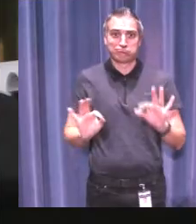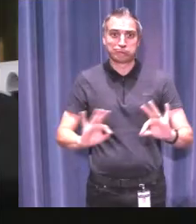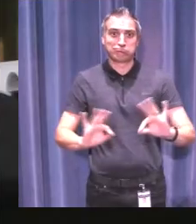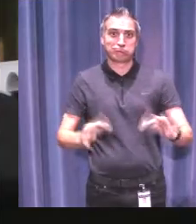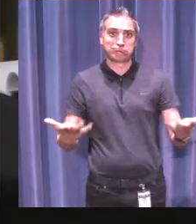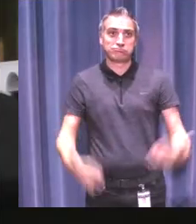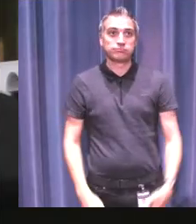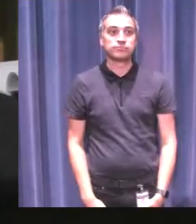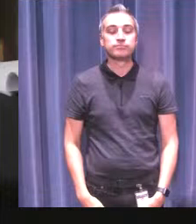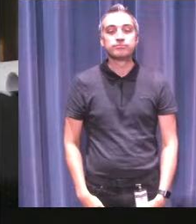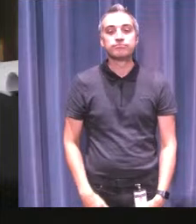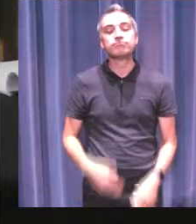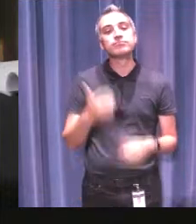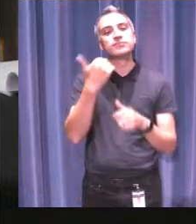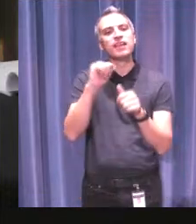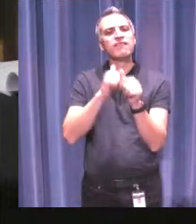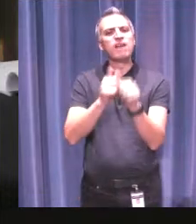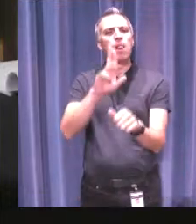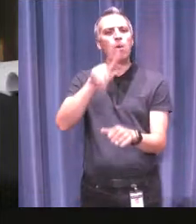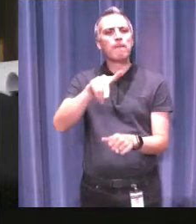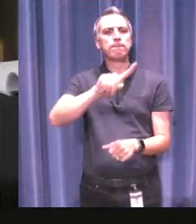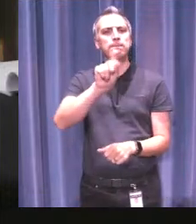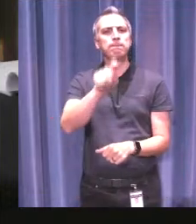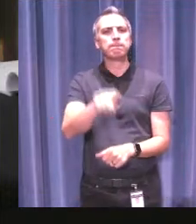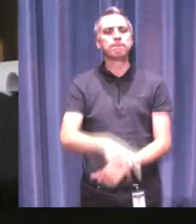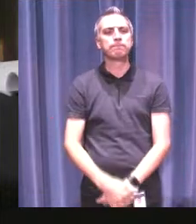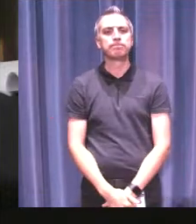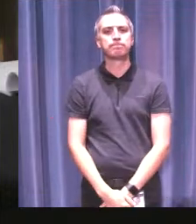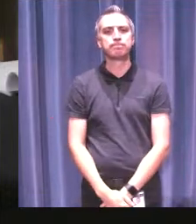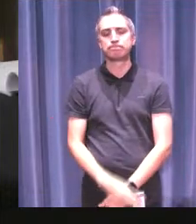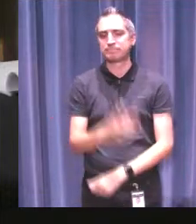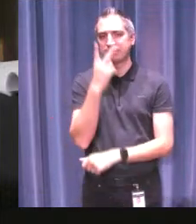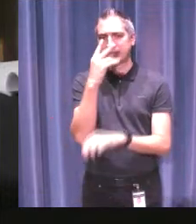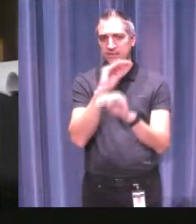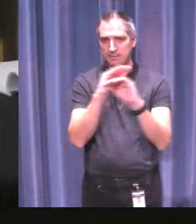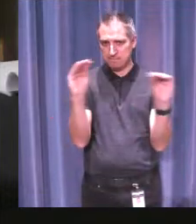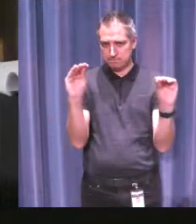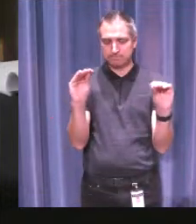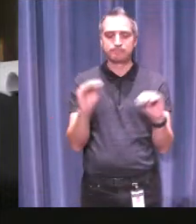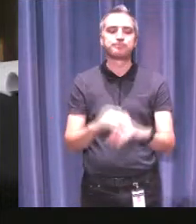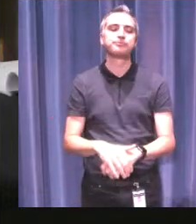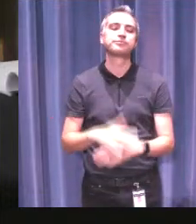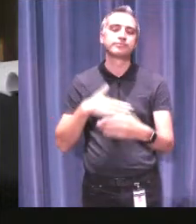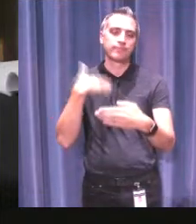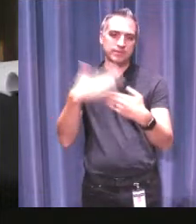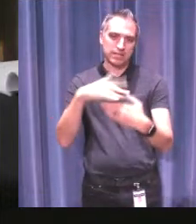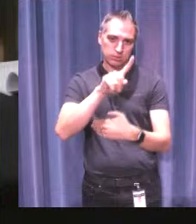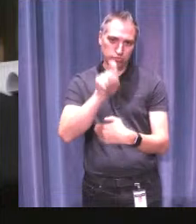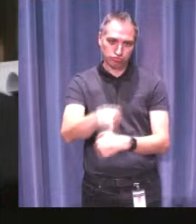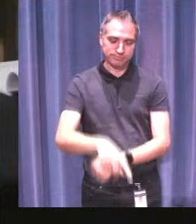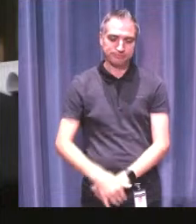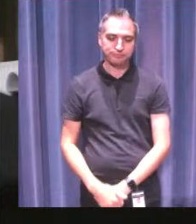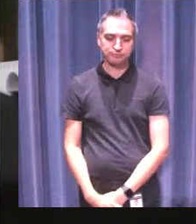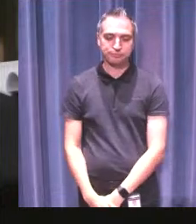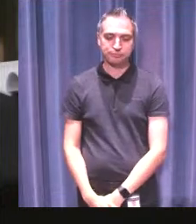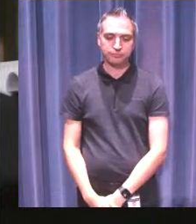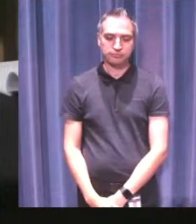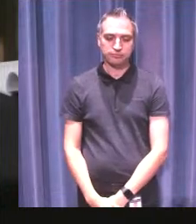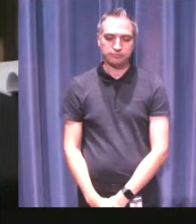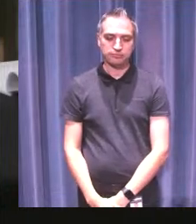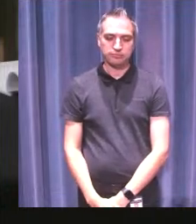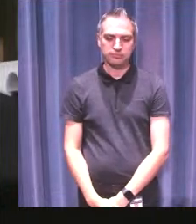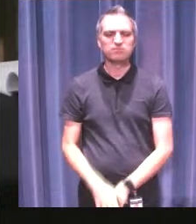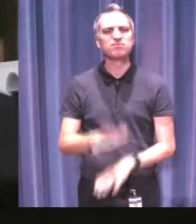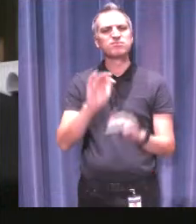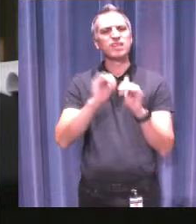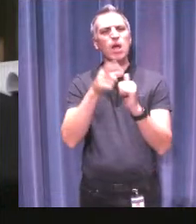Are there any follow-ups to that question? Seeing none, we'll move to the next question. How would you address and